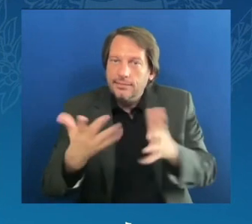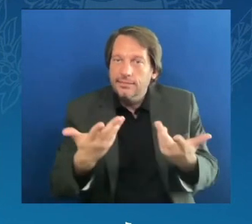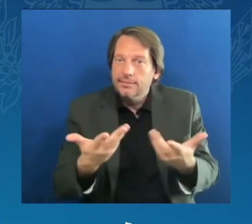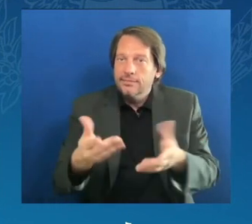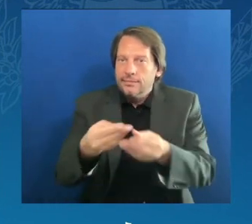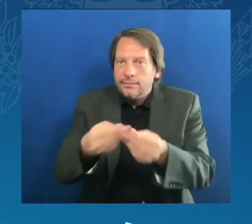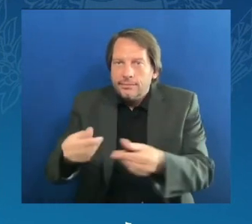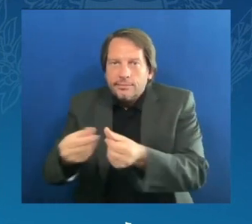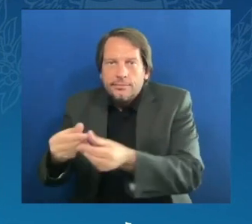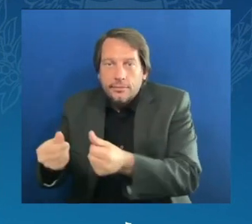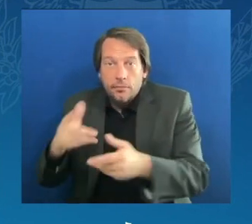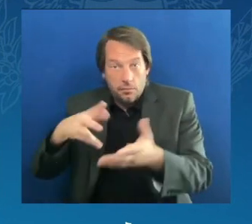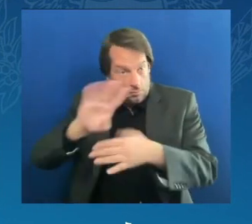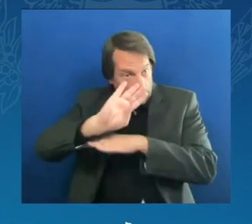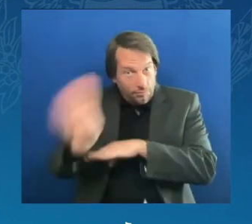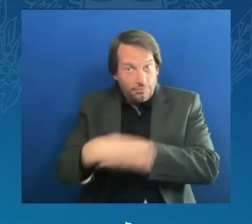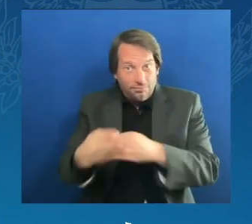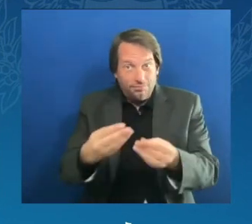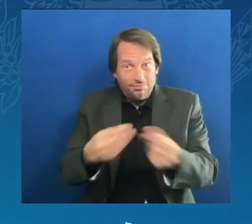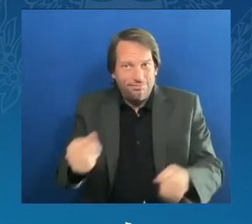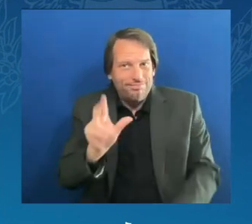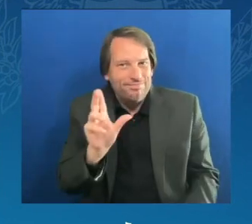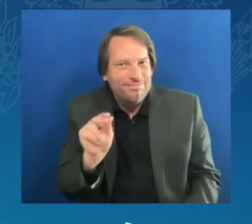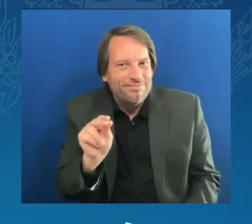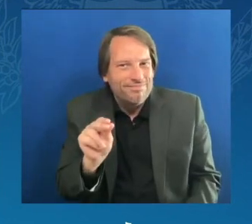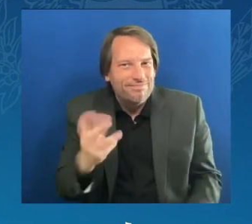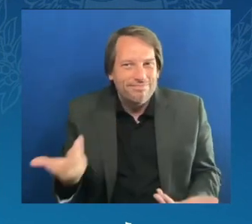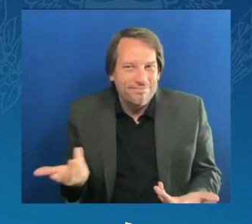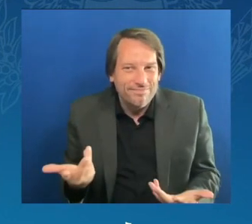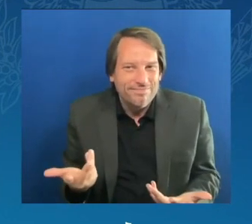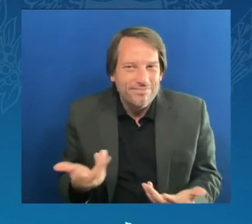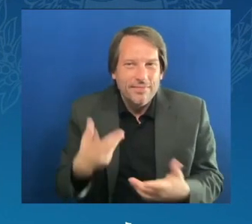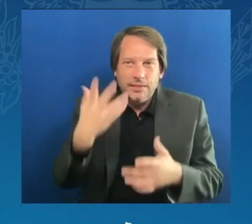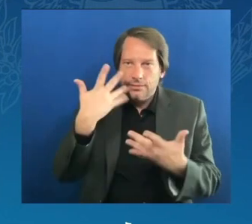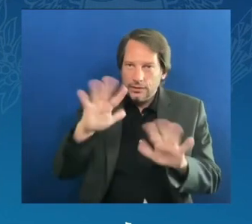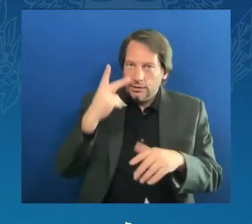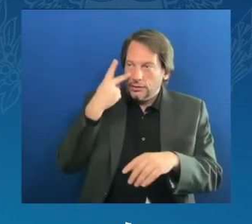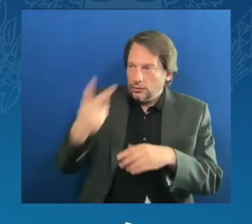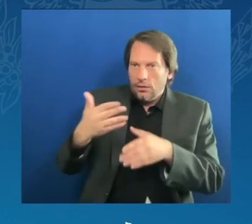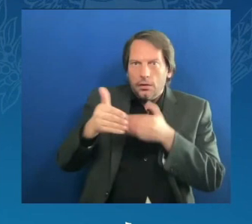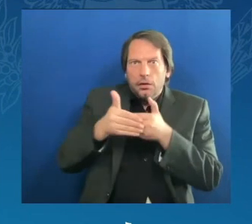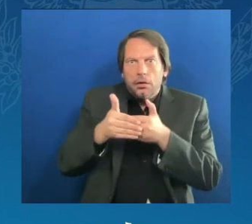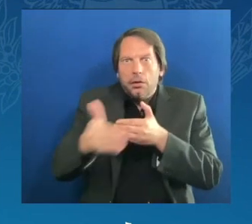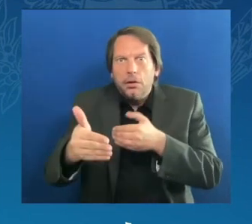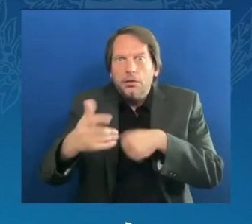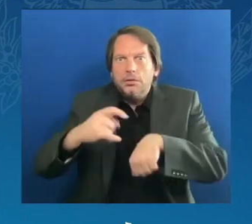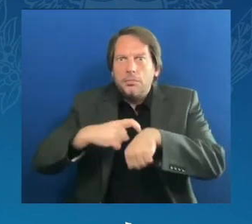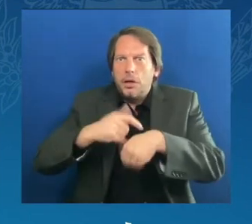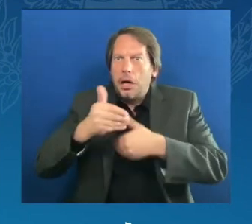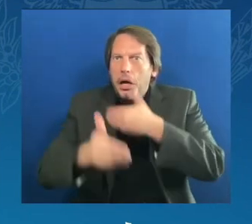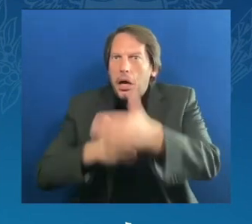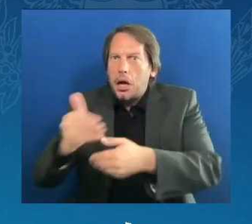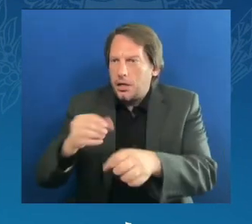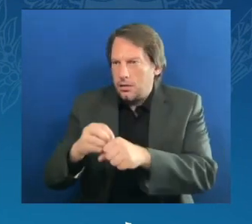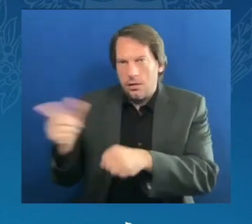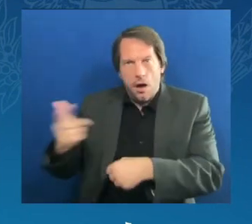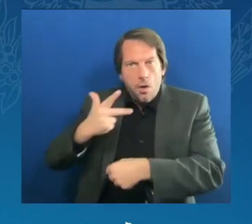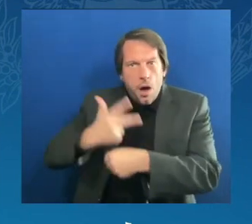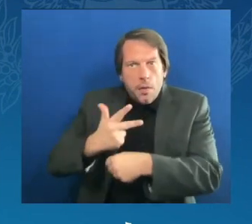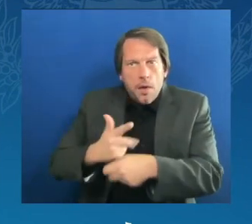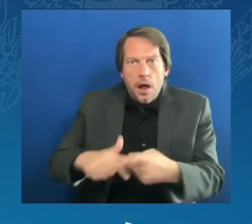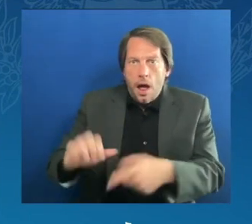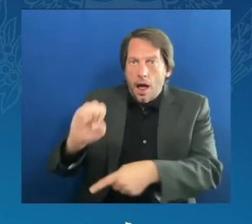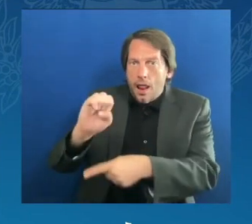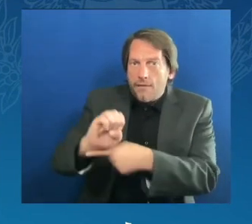Honduras. Thus far, the Root Causes Strategy has helped as many as 63,000 farmers increase their production and